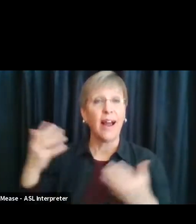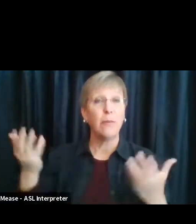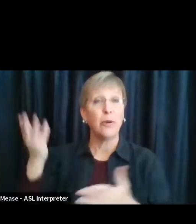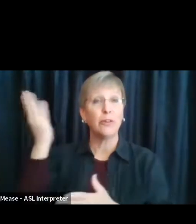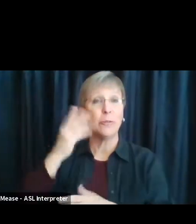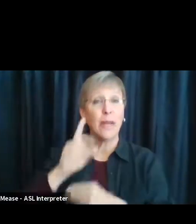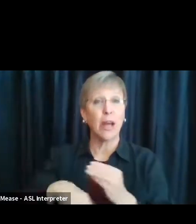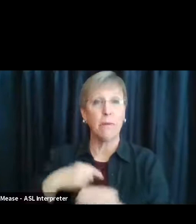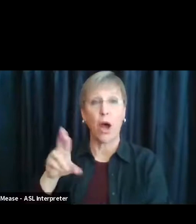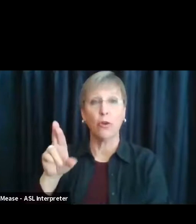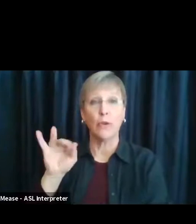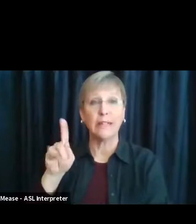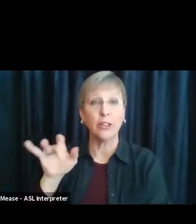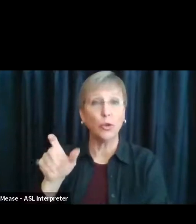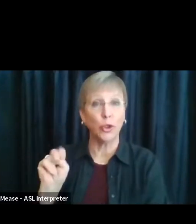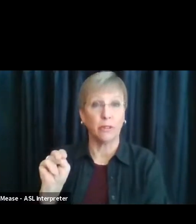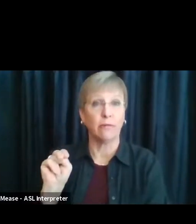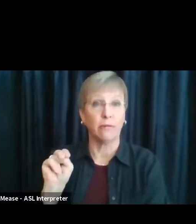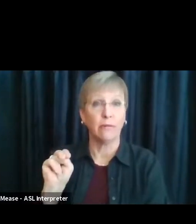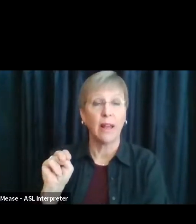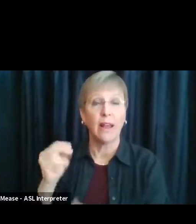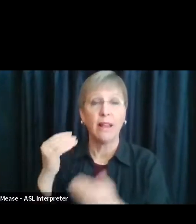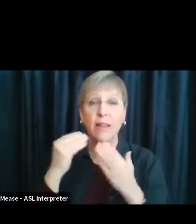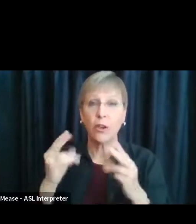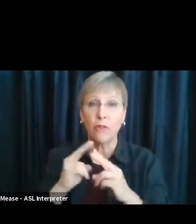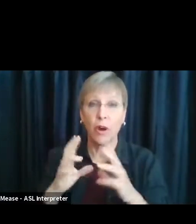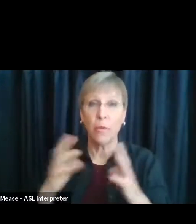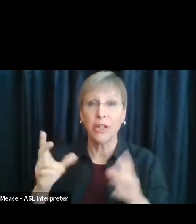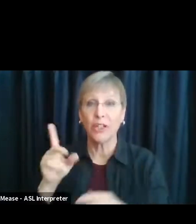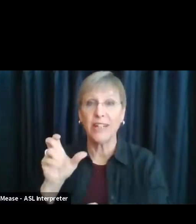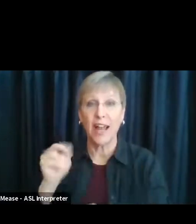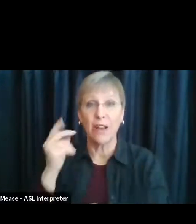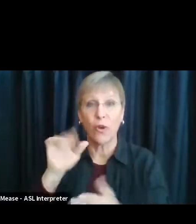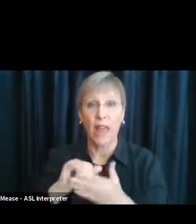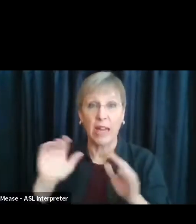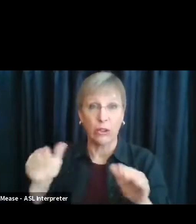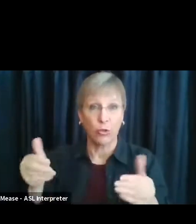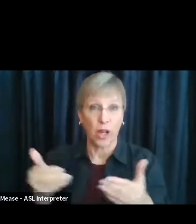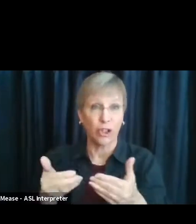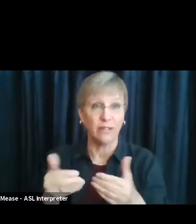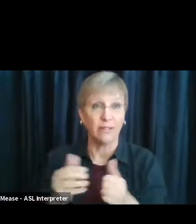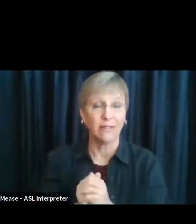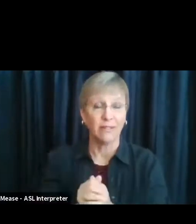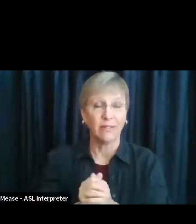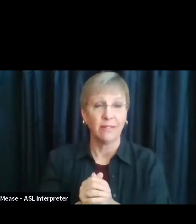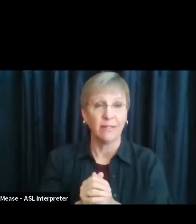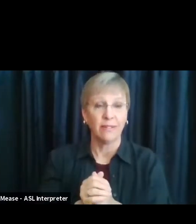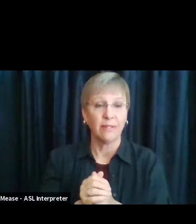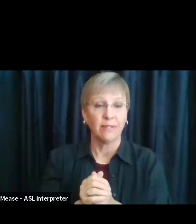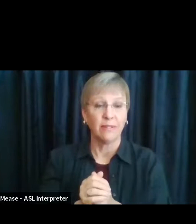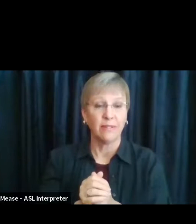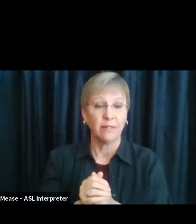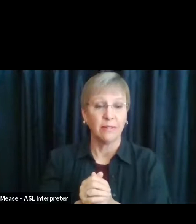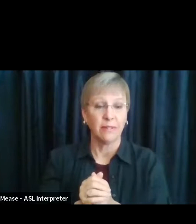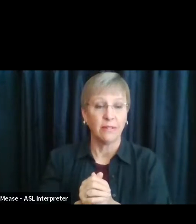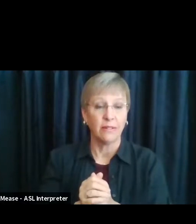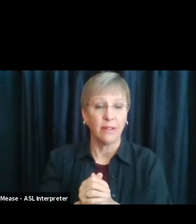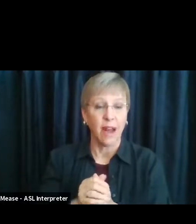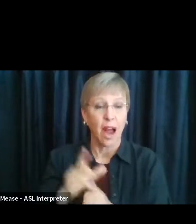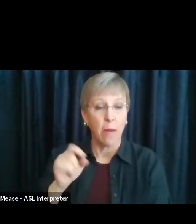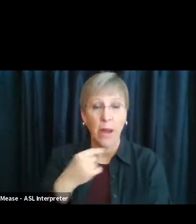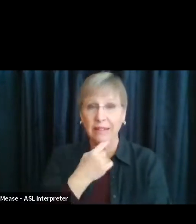about restitution. Thank you very much, Dan, for the introduction. I just must tell you